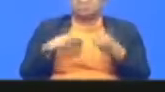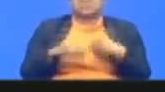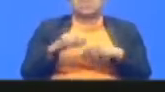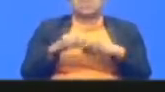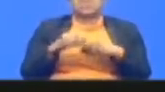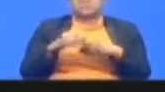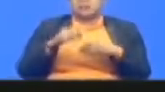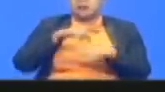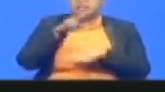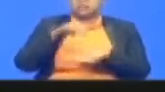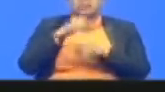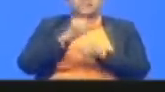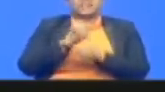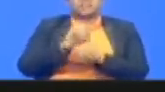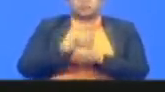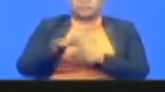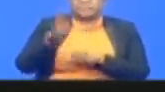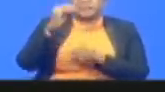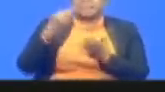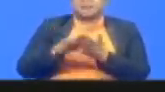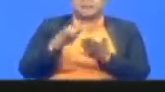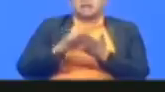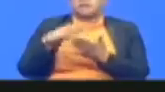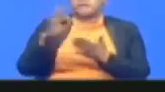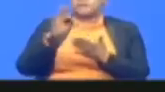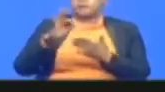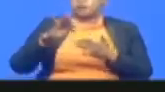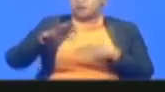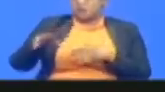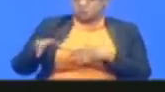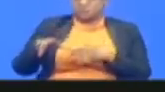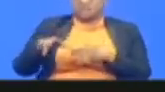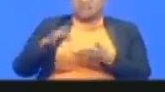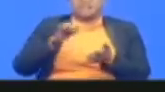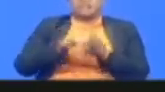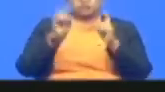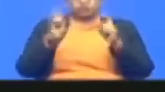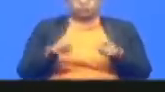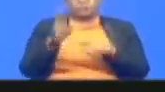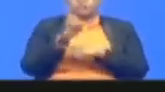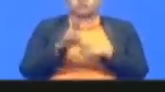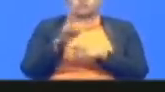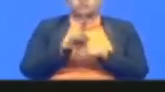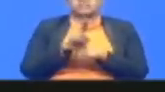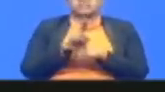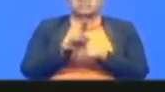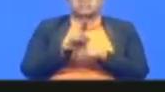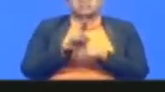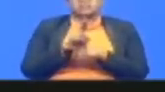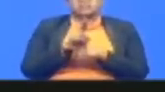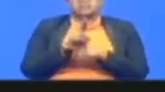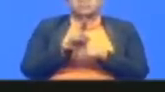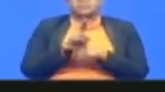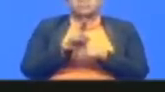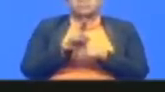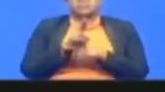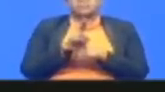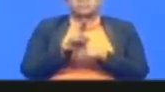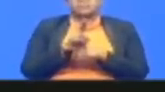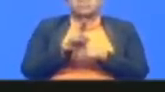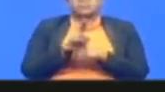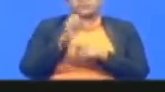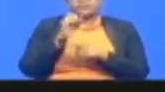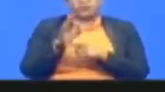za national anachukua pesa ya county ambayo imekuwa devolved ifanye necessary, I mean zile